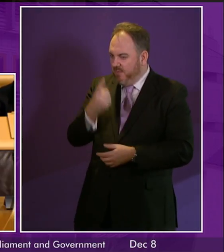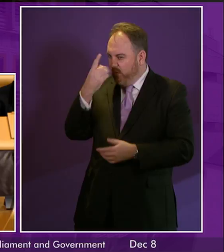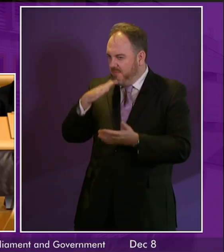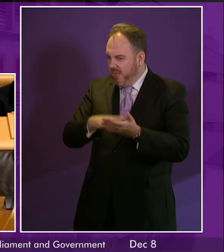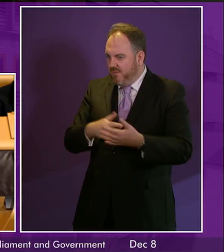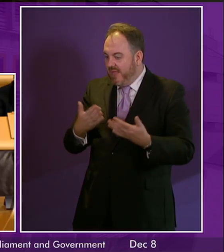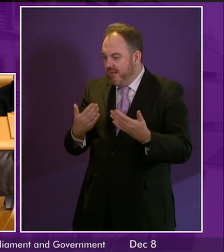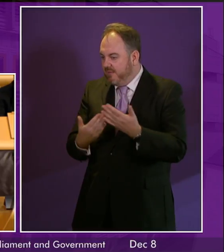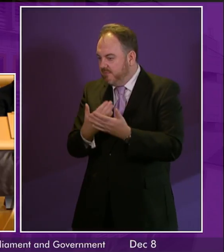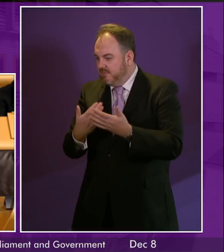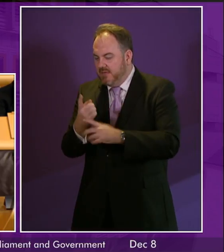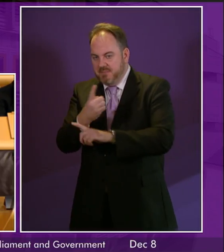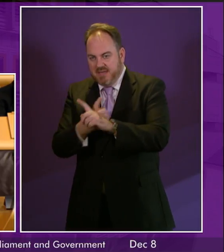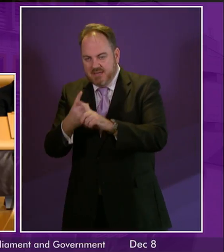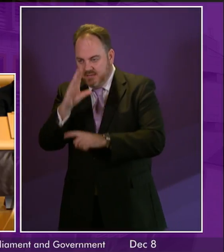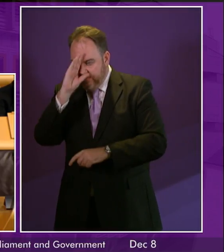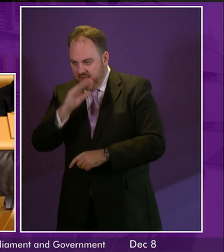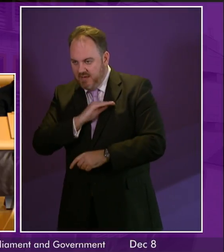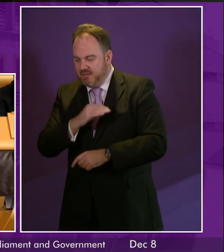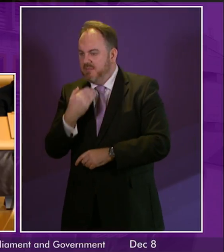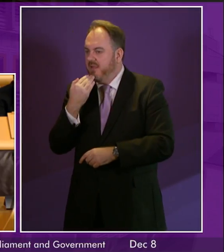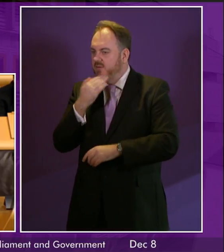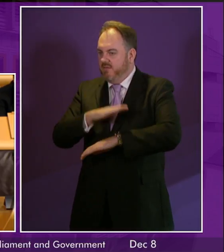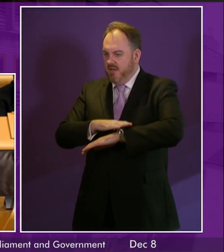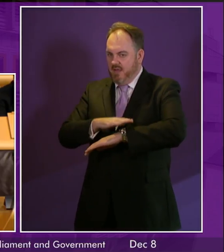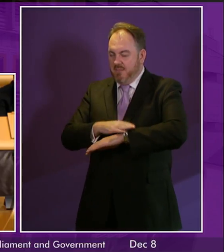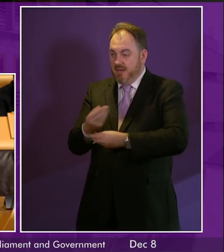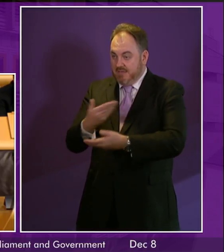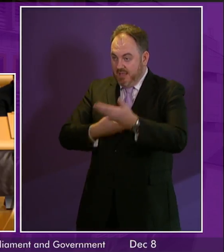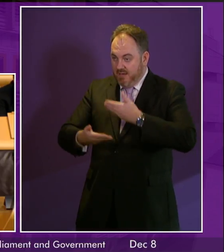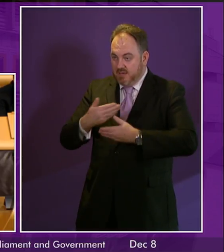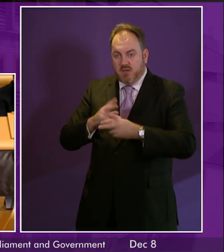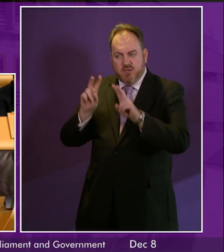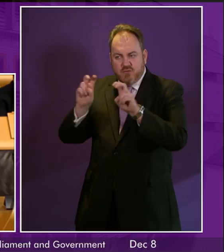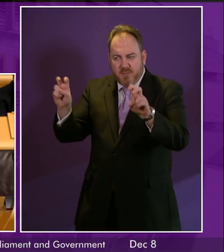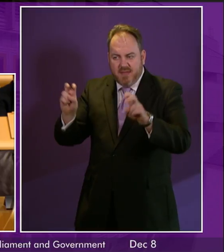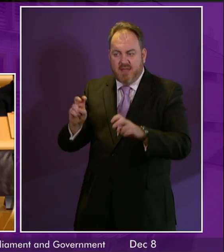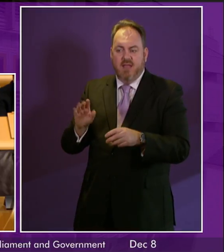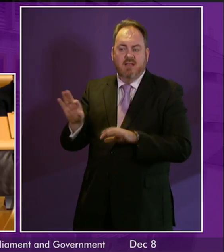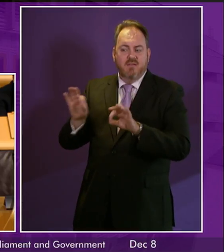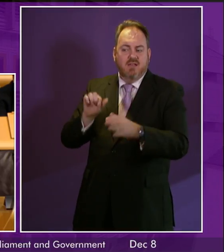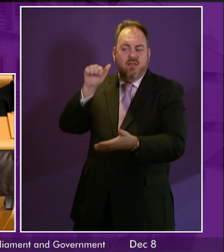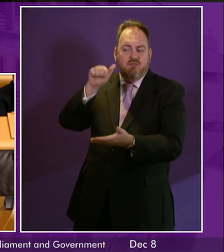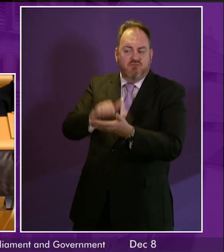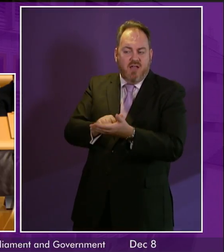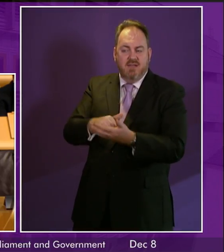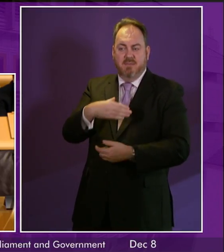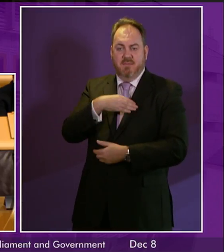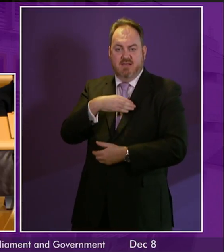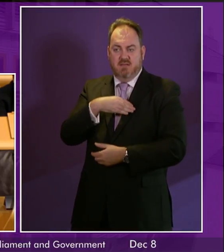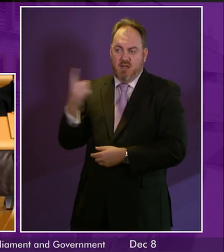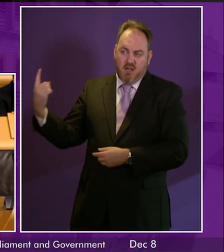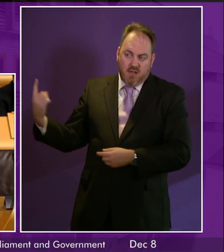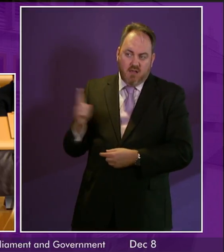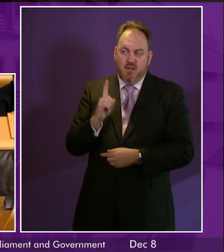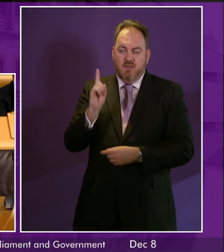relevant meetings, enabling the relevant committee to express a view on the topic and, if appropriate, to invite the responsible minister to attend the committee